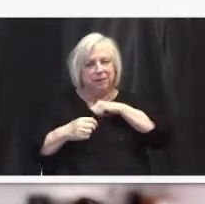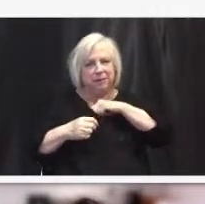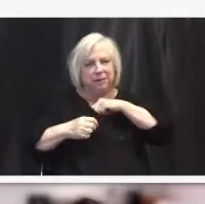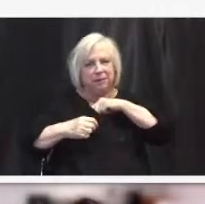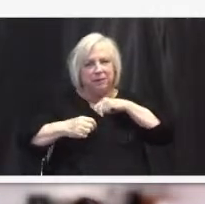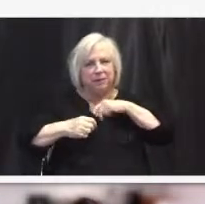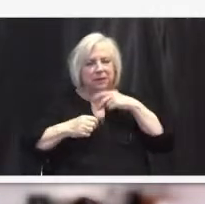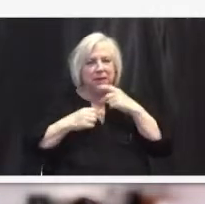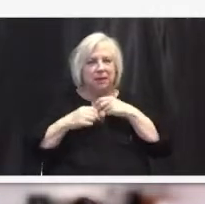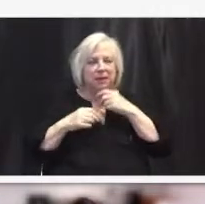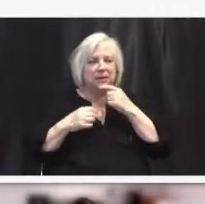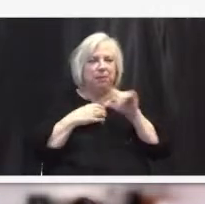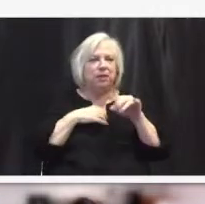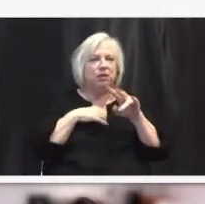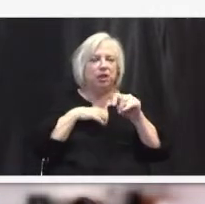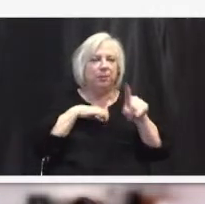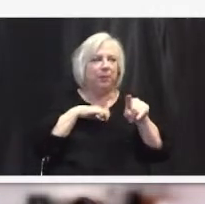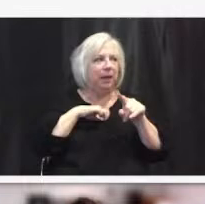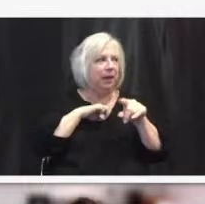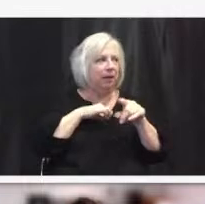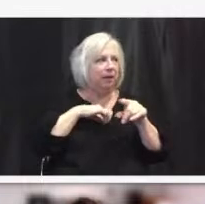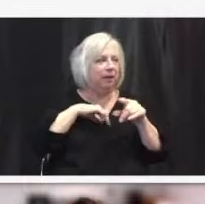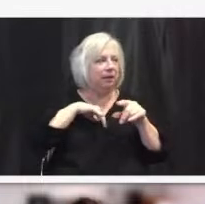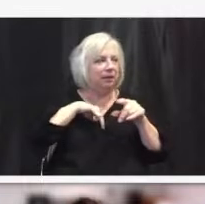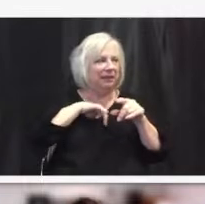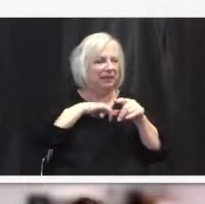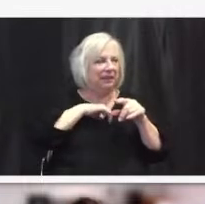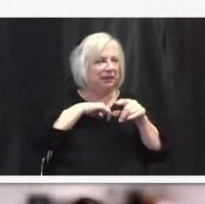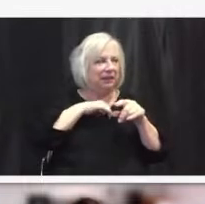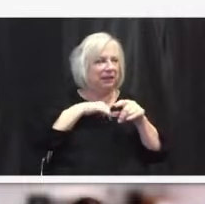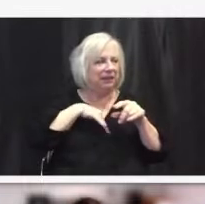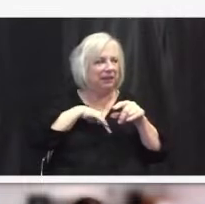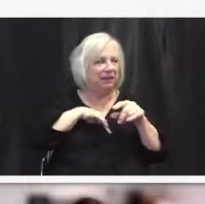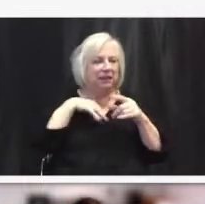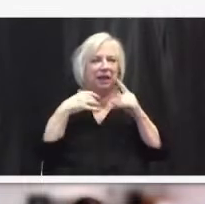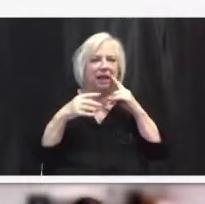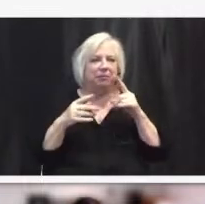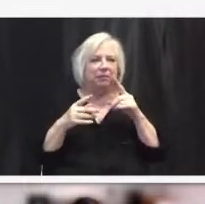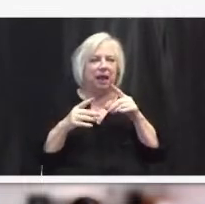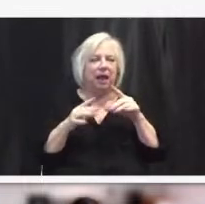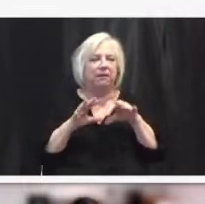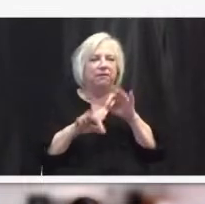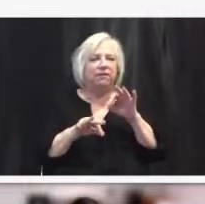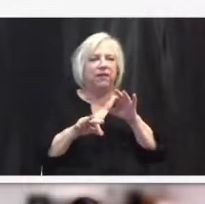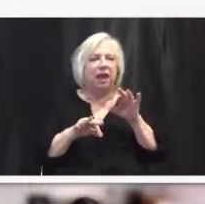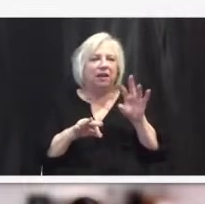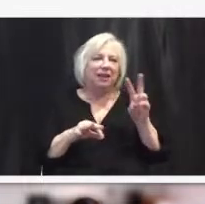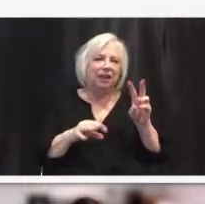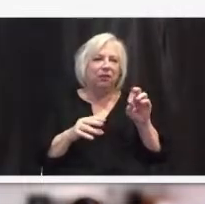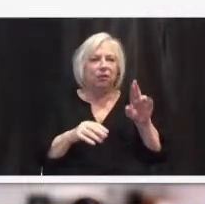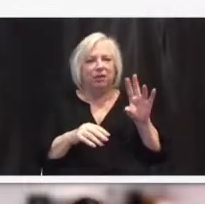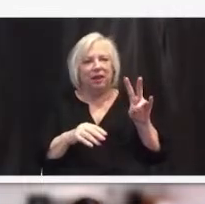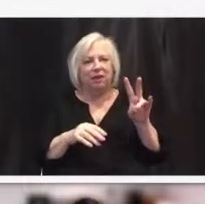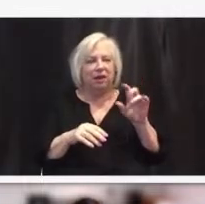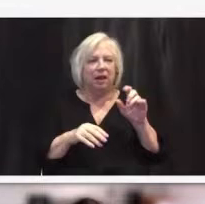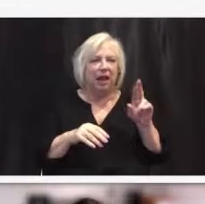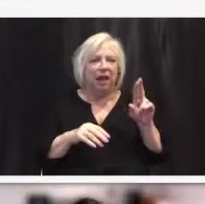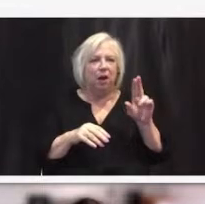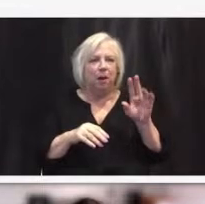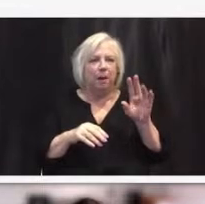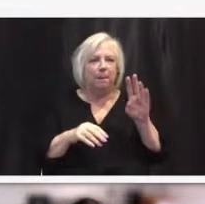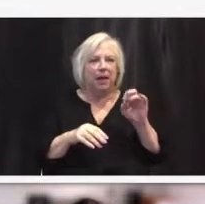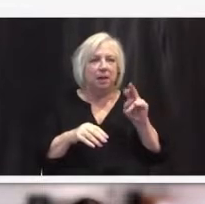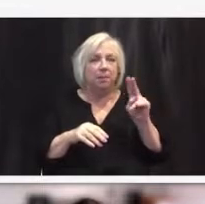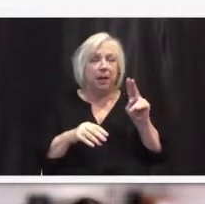in September, I looked for short-term rentals on Airbnb, and I came up with 6 or 7 within 2 blocks of